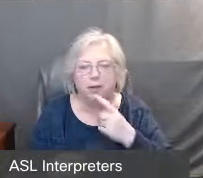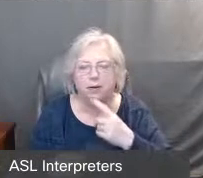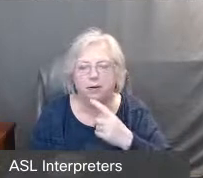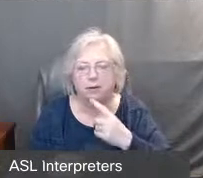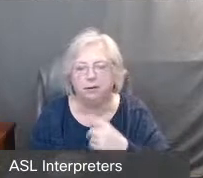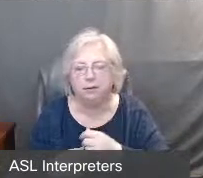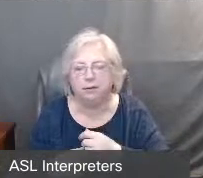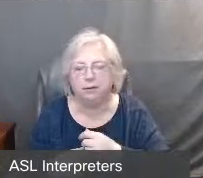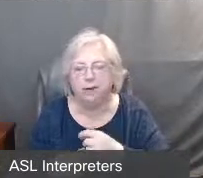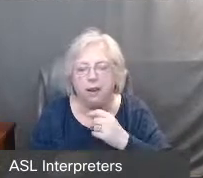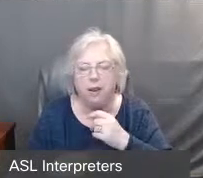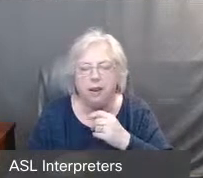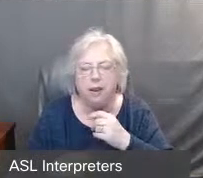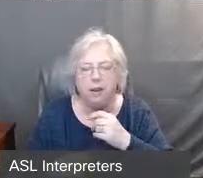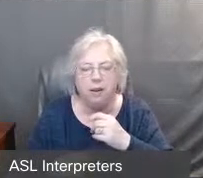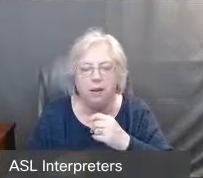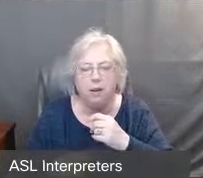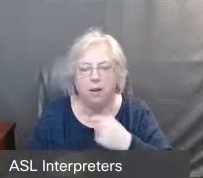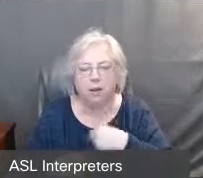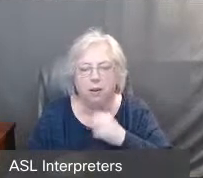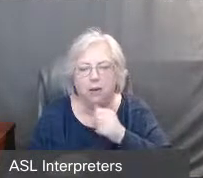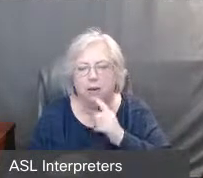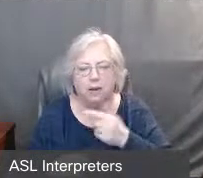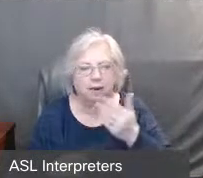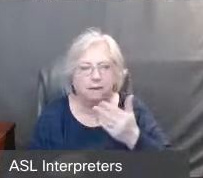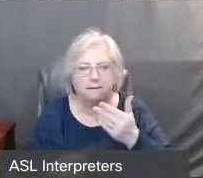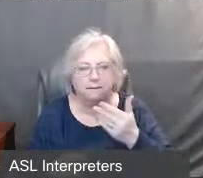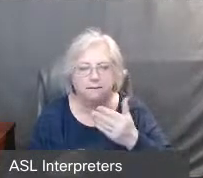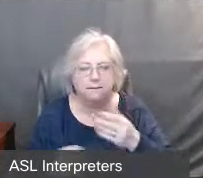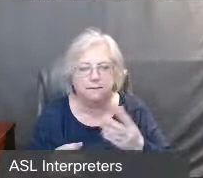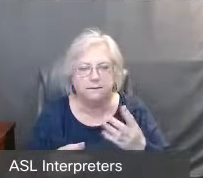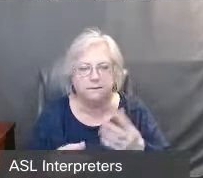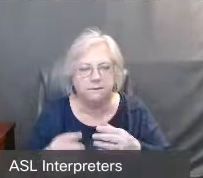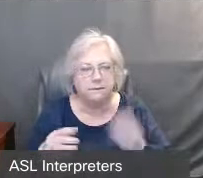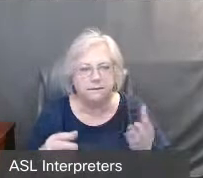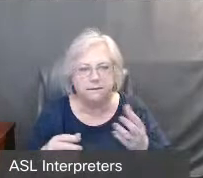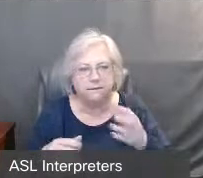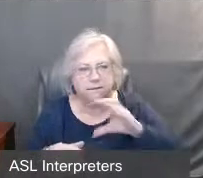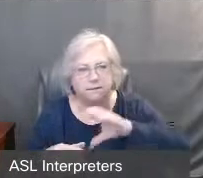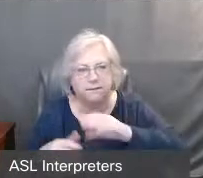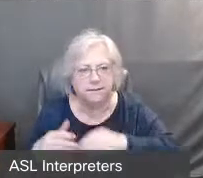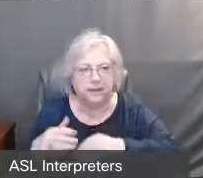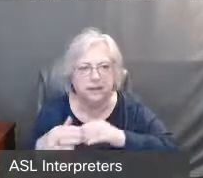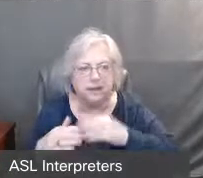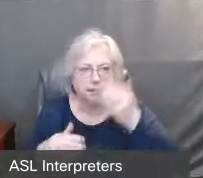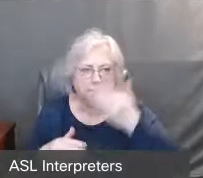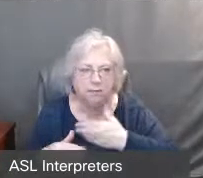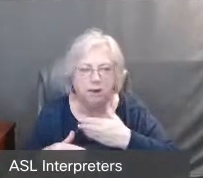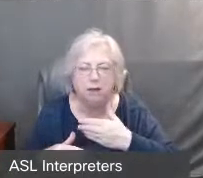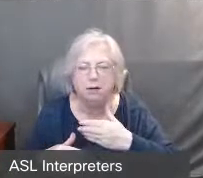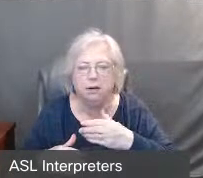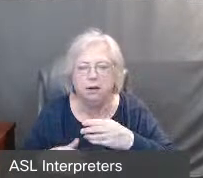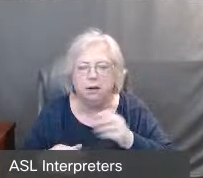the floodway or the flood plain, either one of them, and